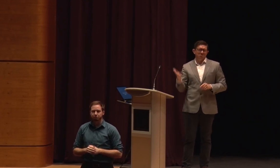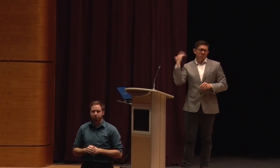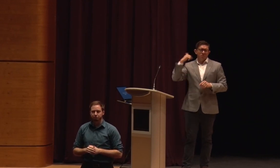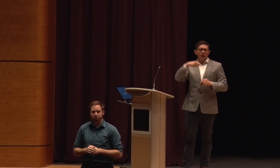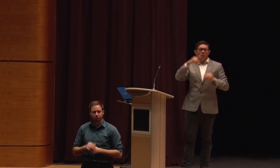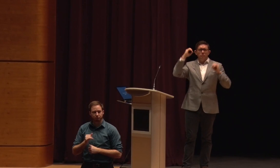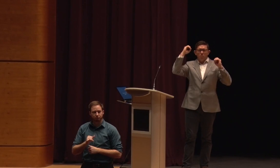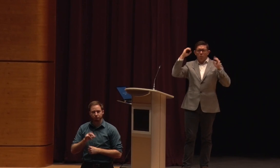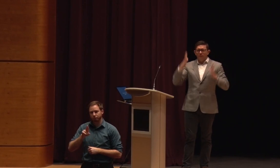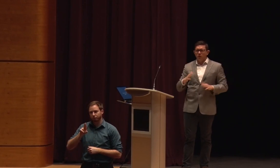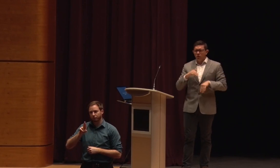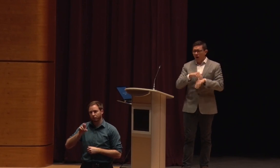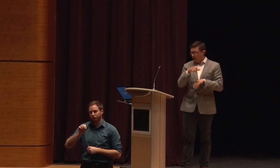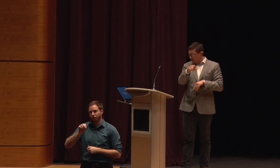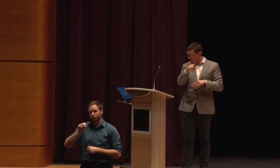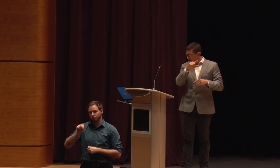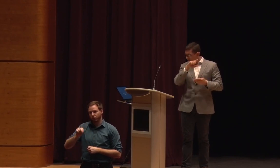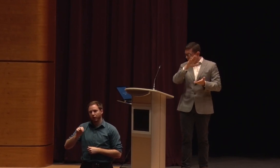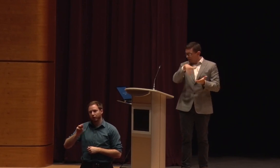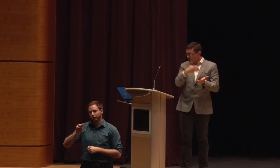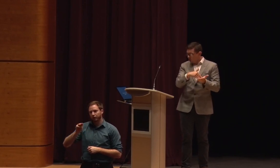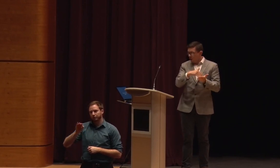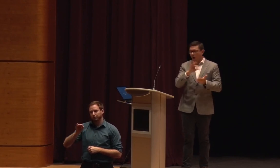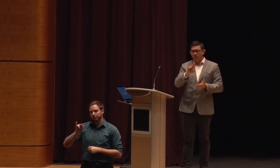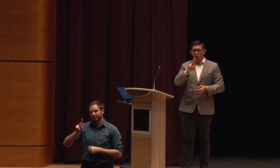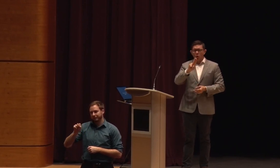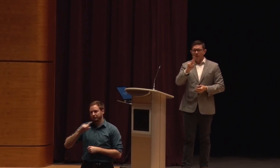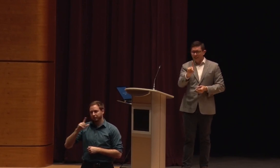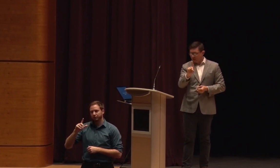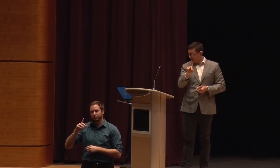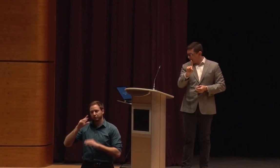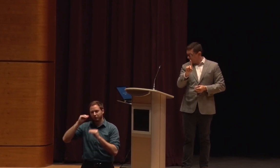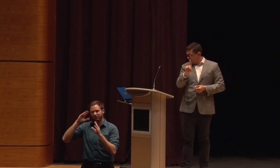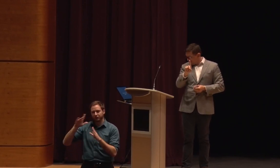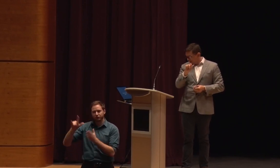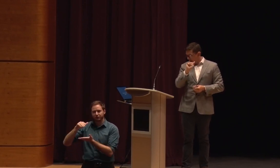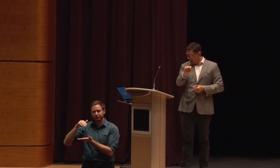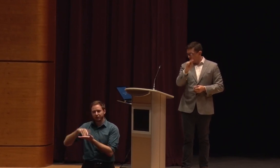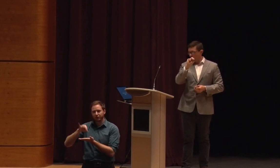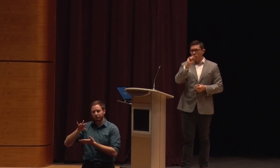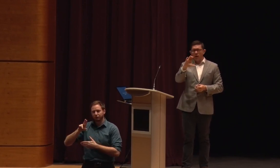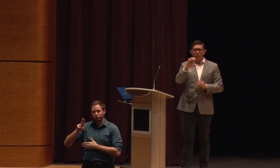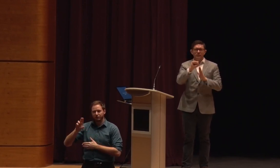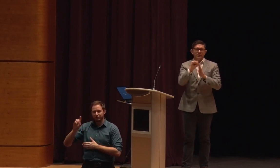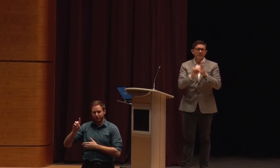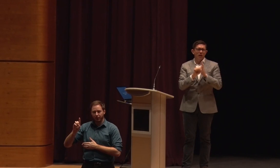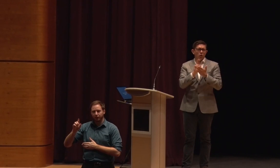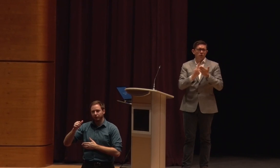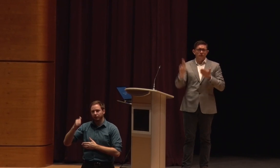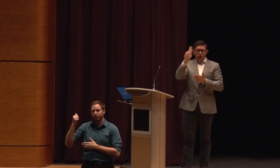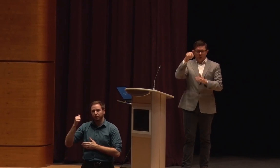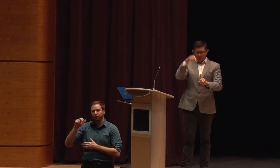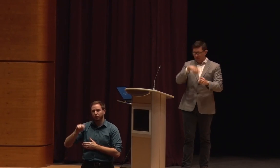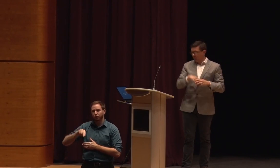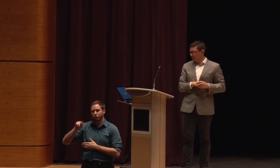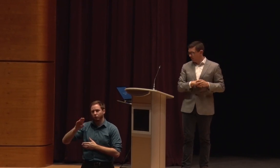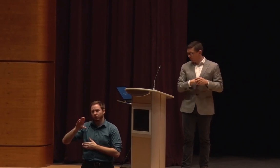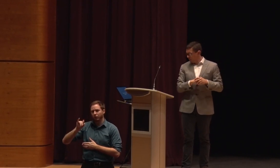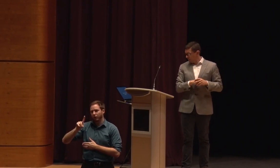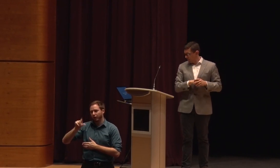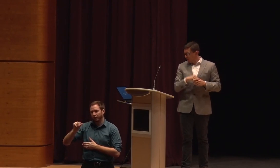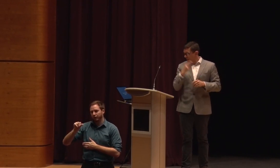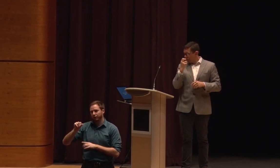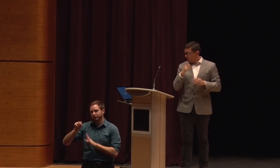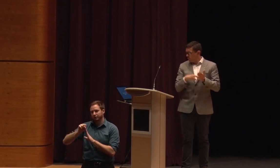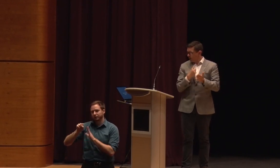Now, Ron Mace, a late professor at the Center of Universal Design at North Carolina State